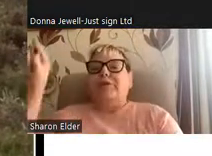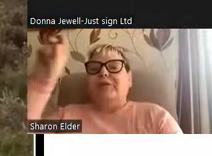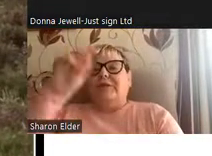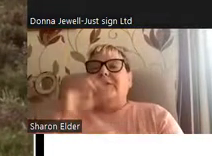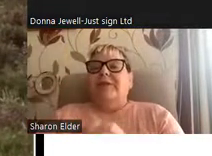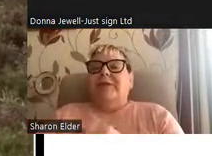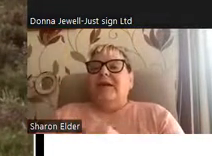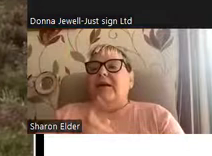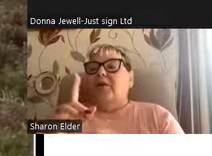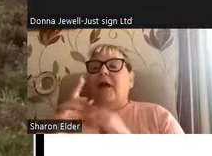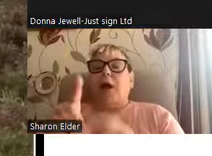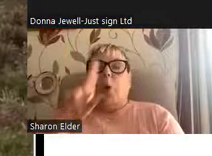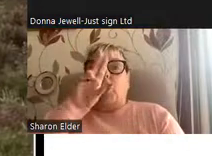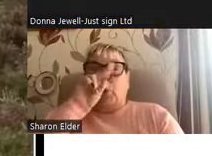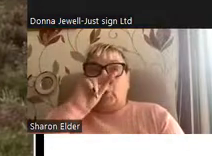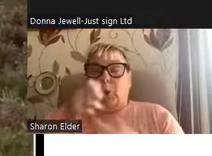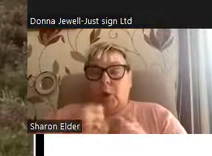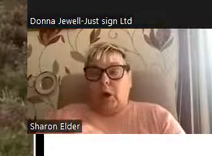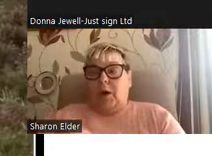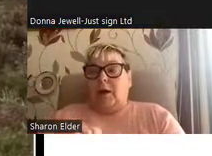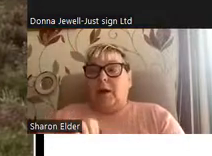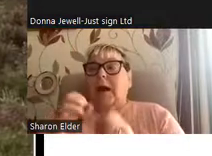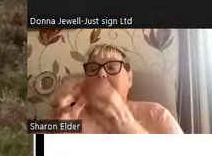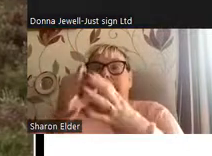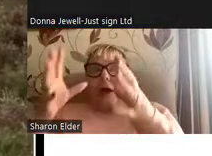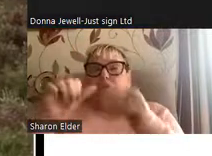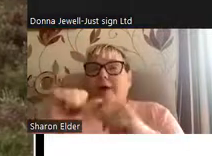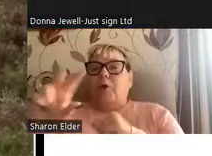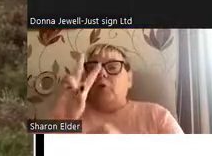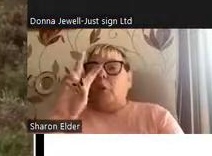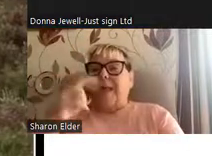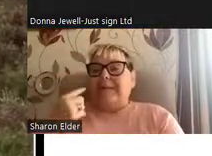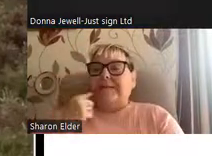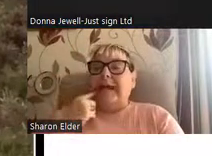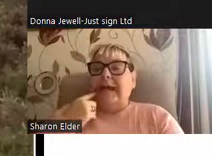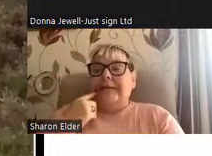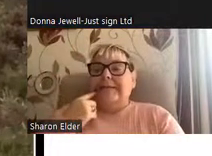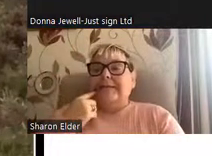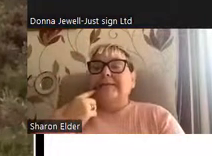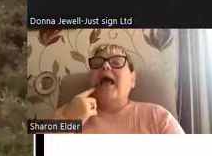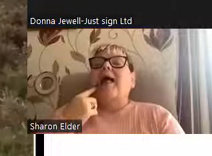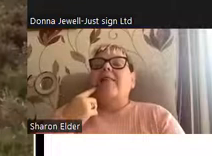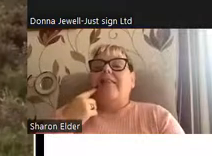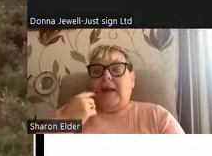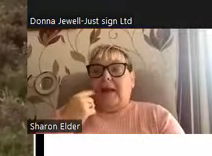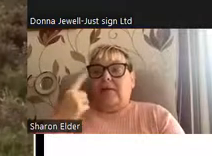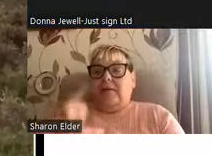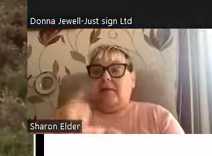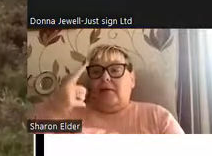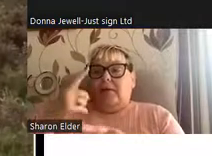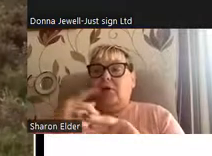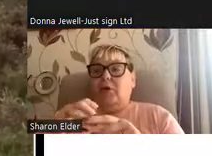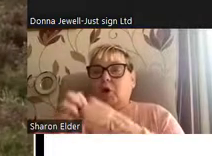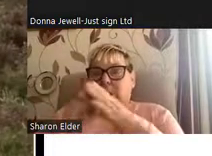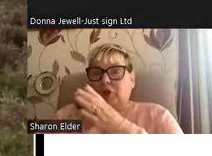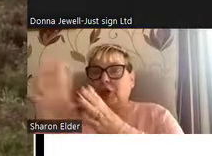matter of interest, a cuckoo young hatch just after 12 days, and then they immediately proceed to eject the host's